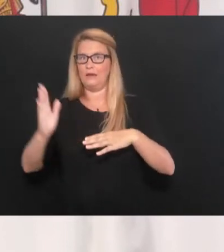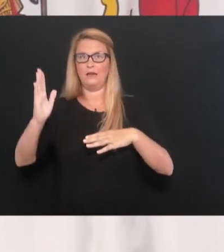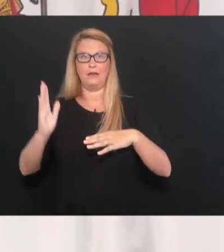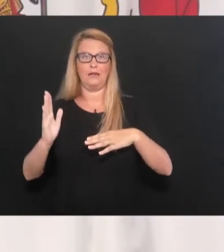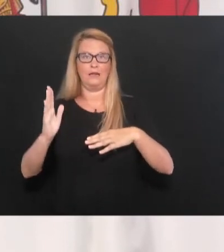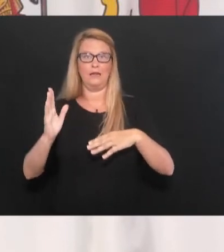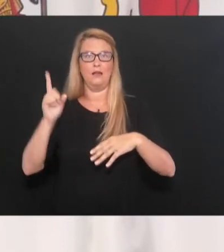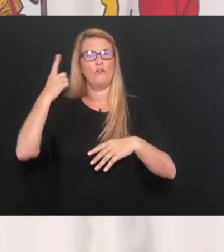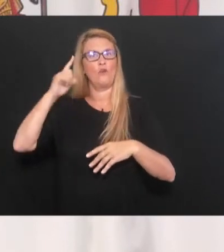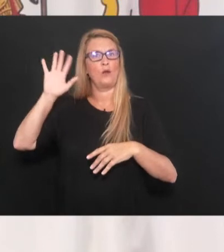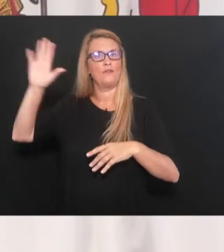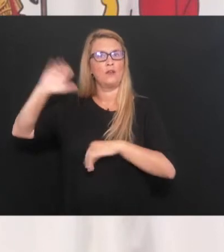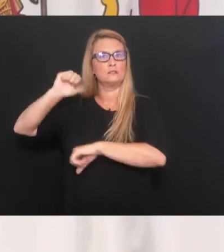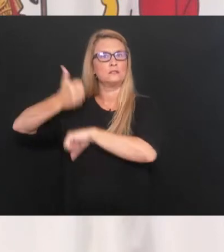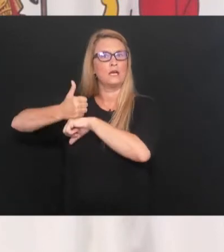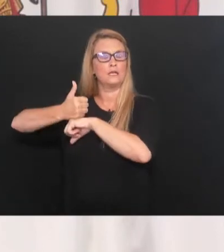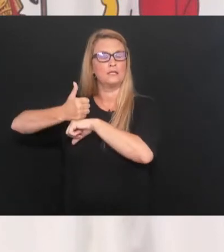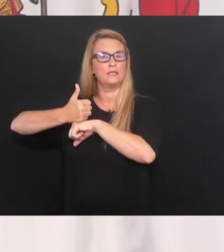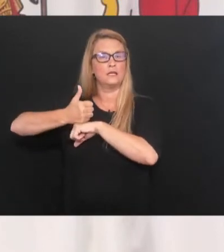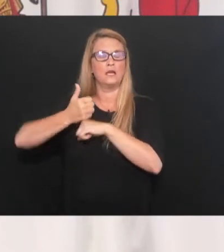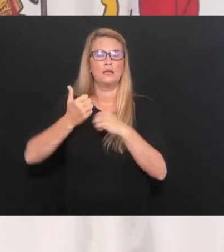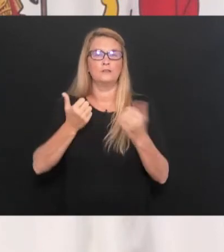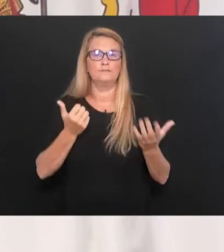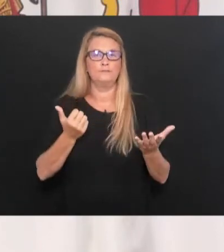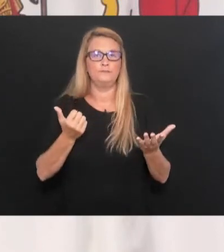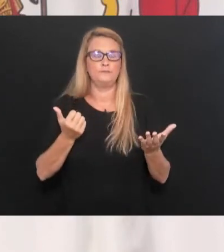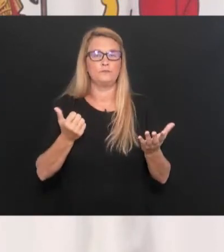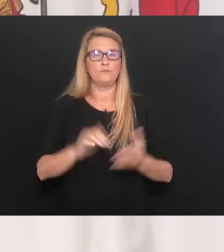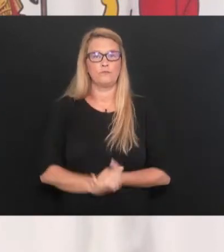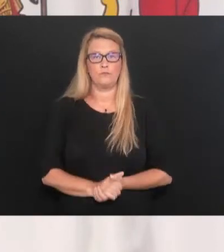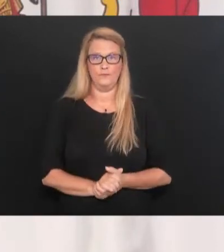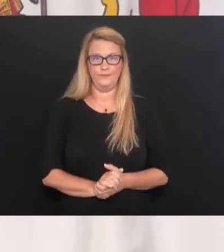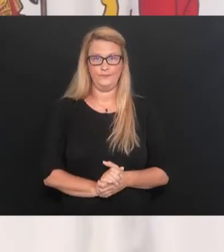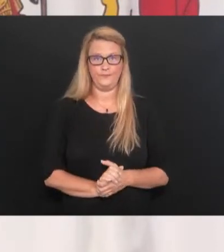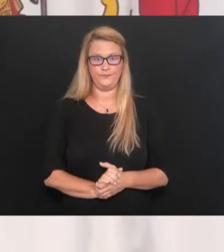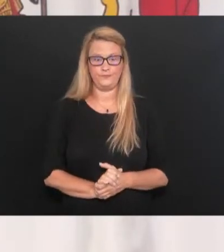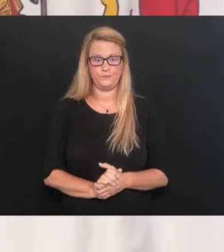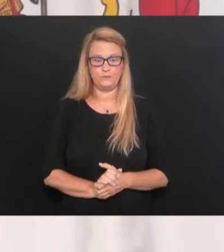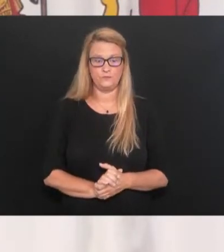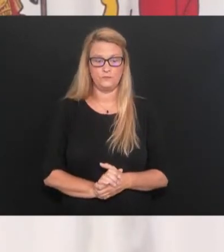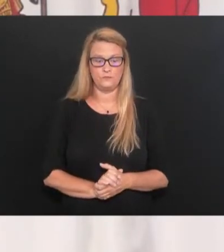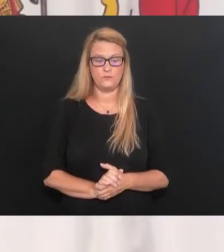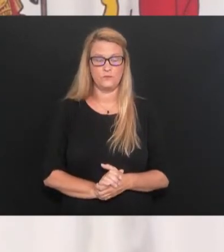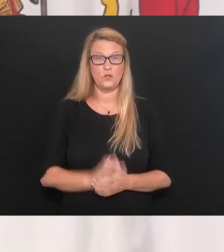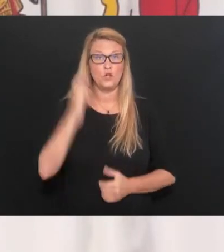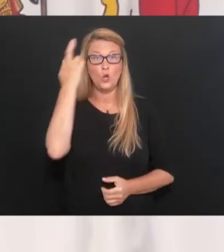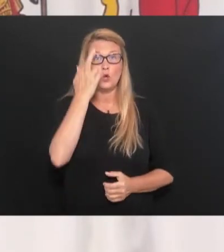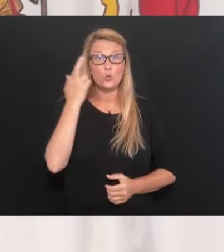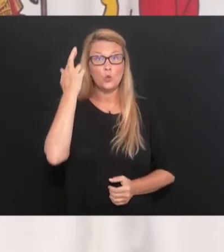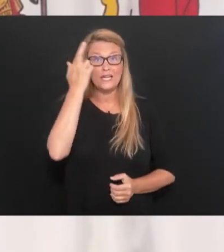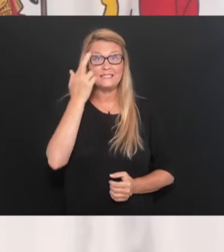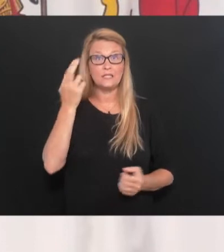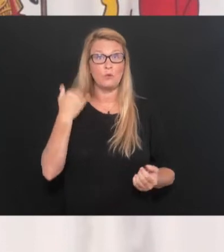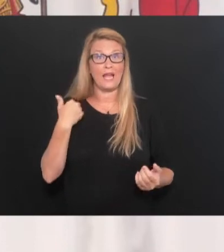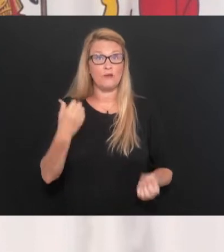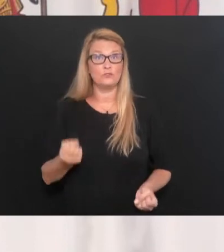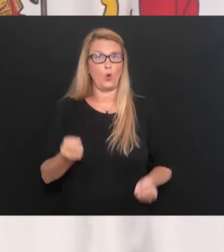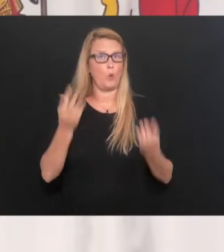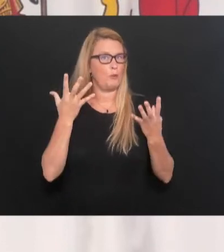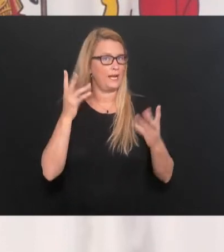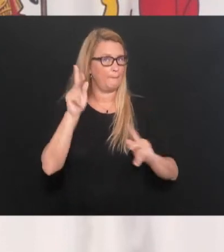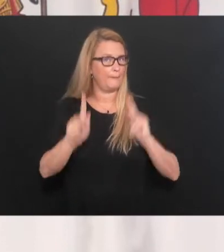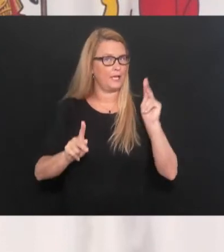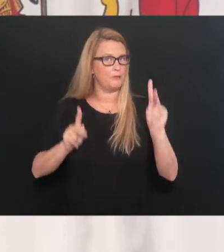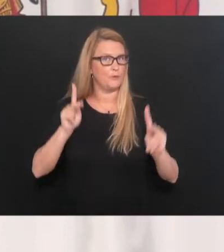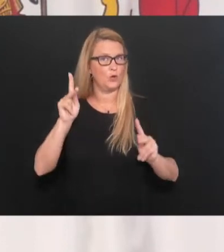administration set. Now just think about this just a second. The reason that we have so many people that